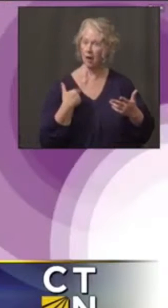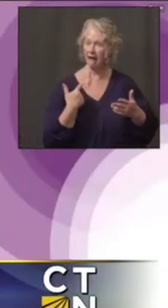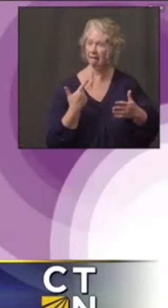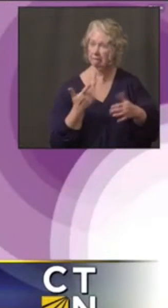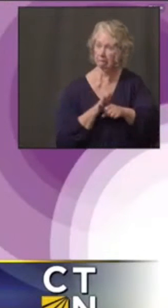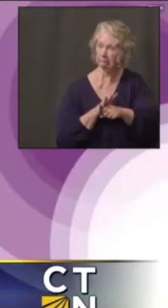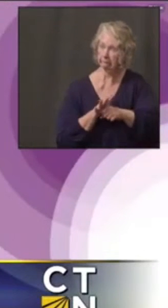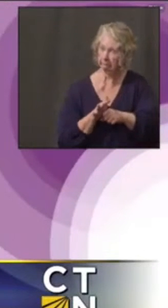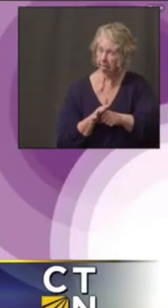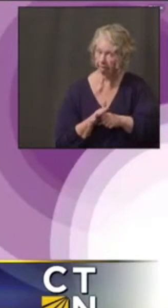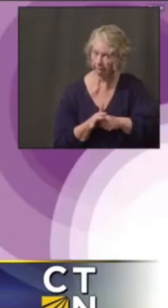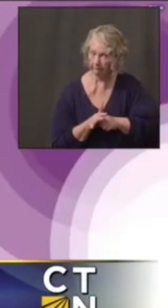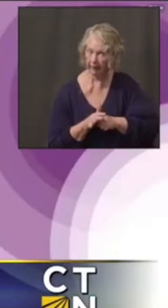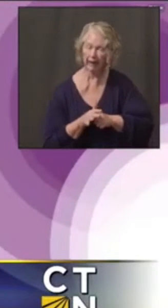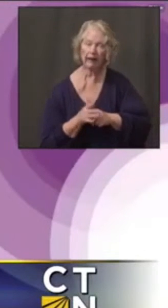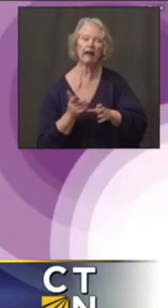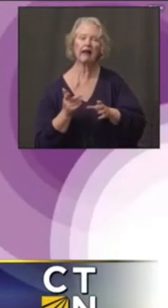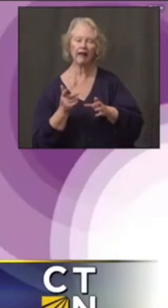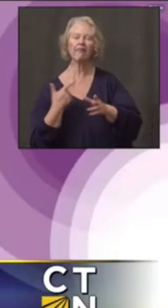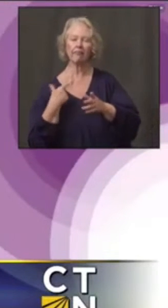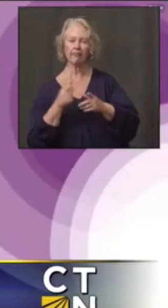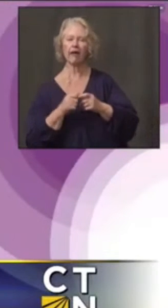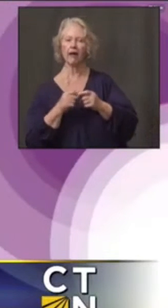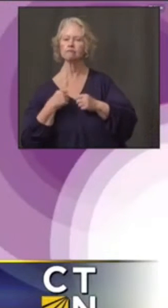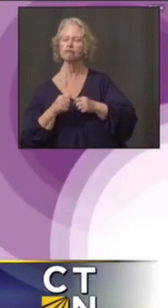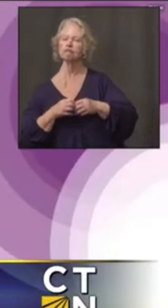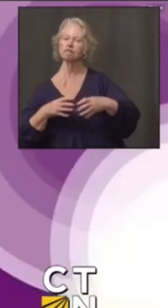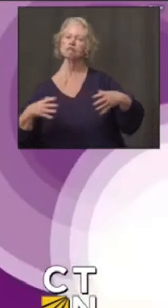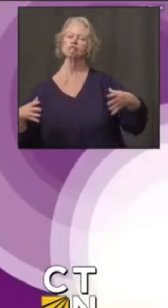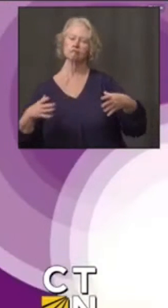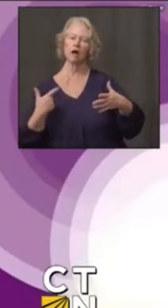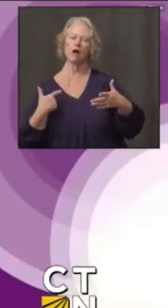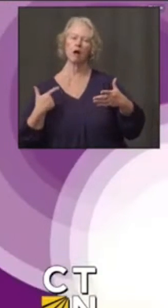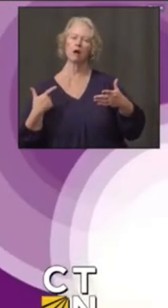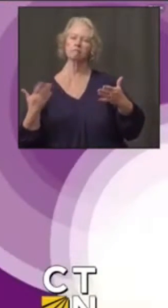demand, that's when we will expand the number of vaccinators throughout the state.